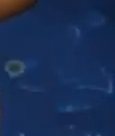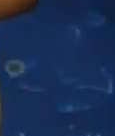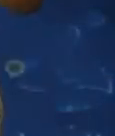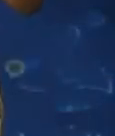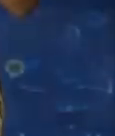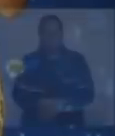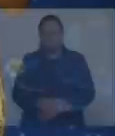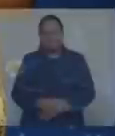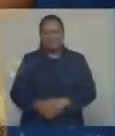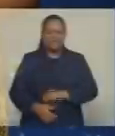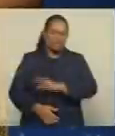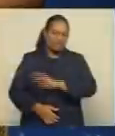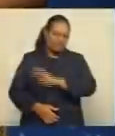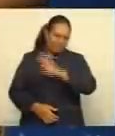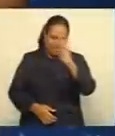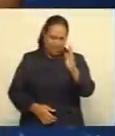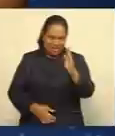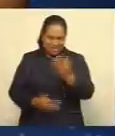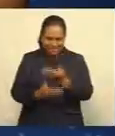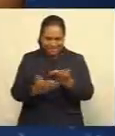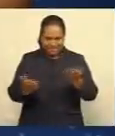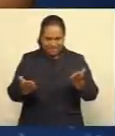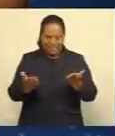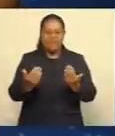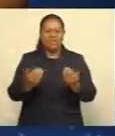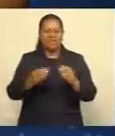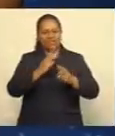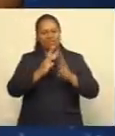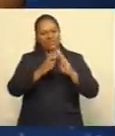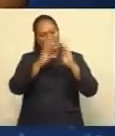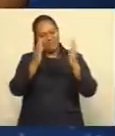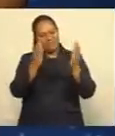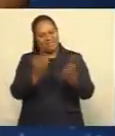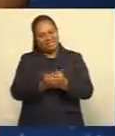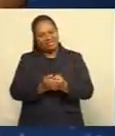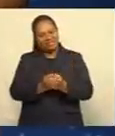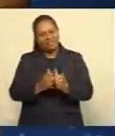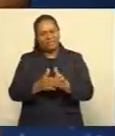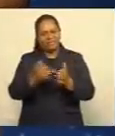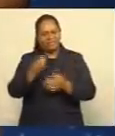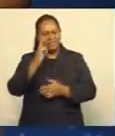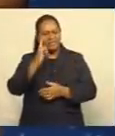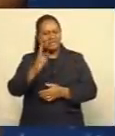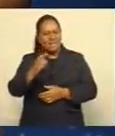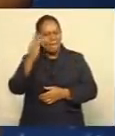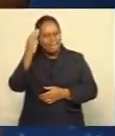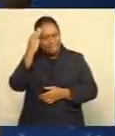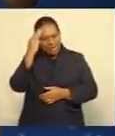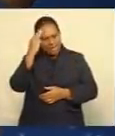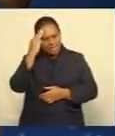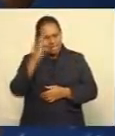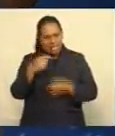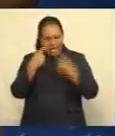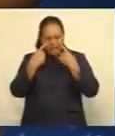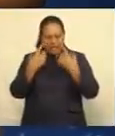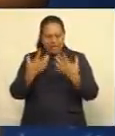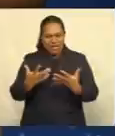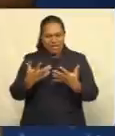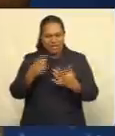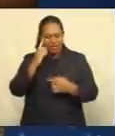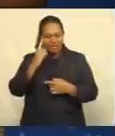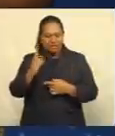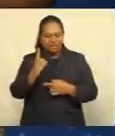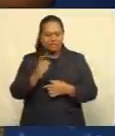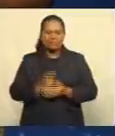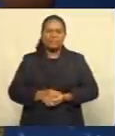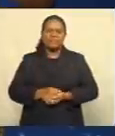A very big bula to you and welcome to the weather world. It looks like Mother Nature sorted things out. Nice high pressure system